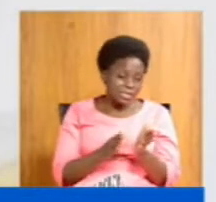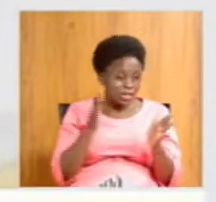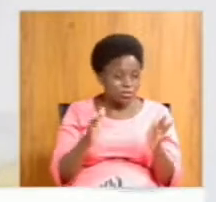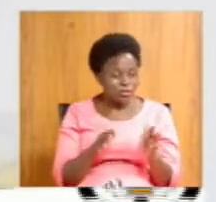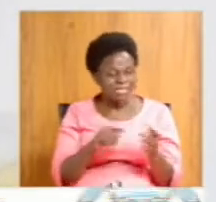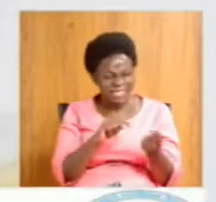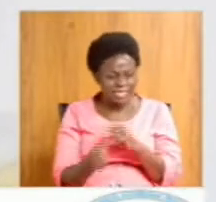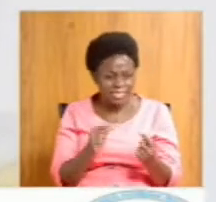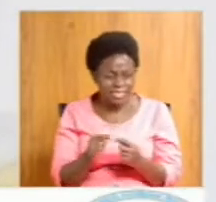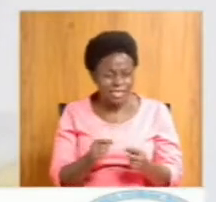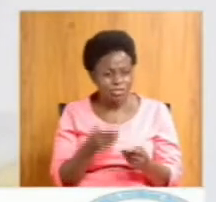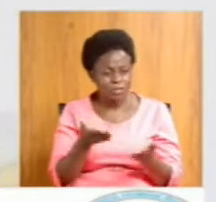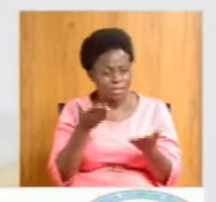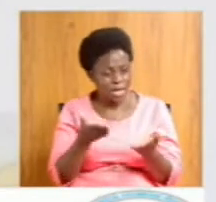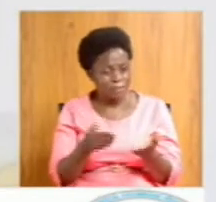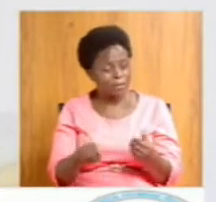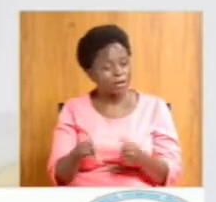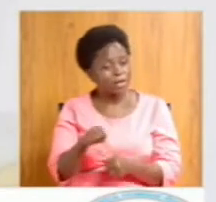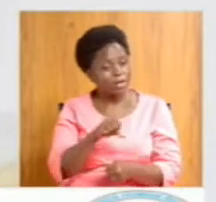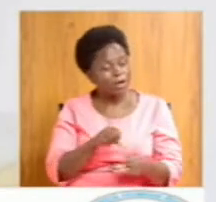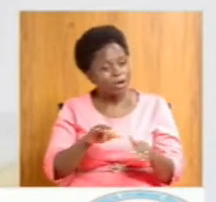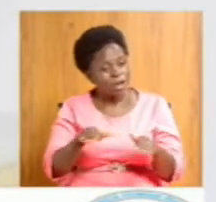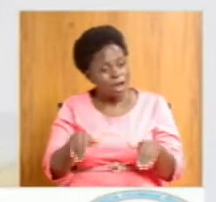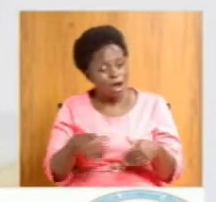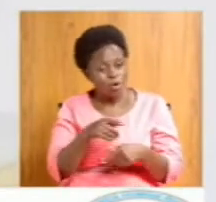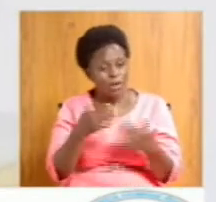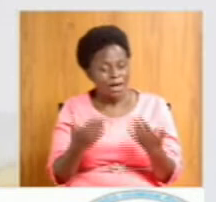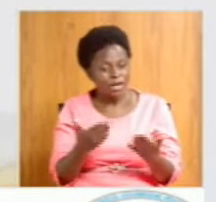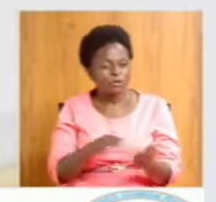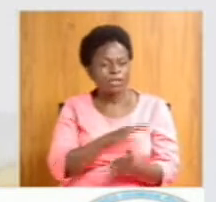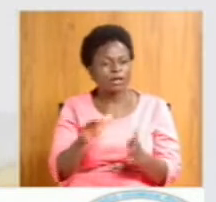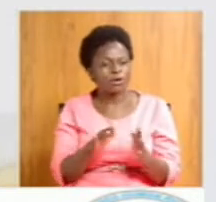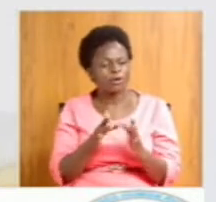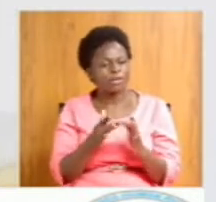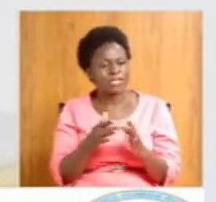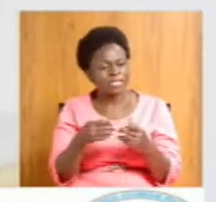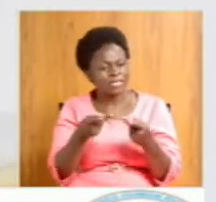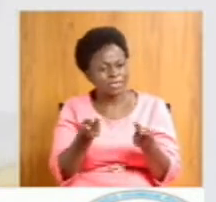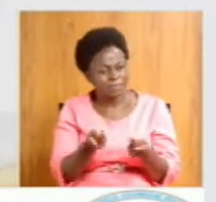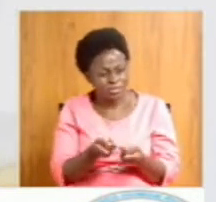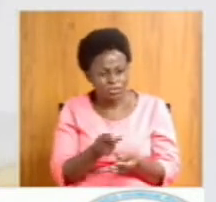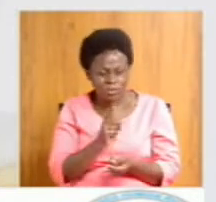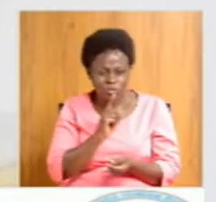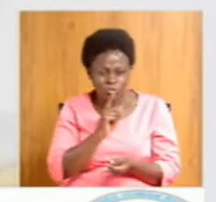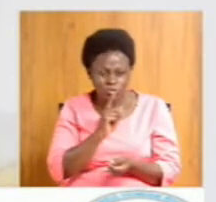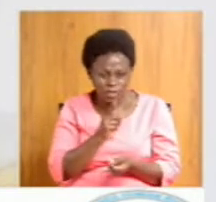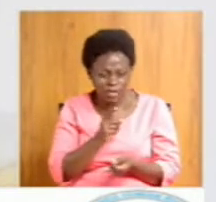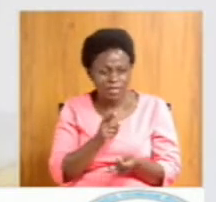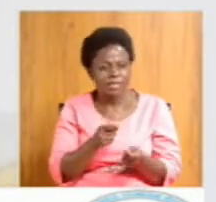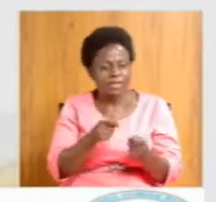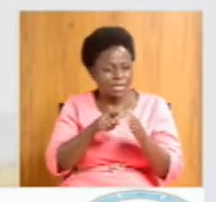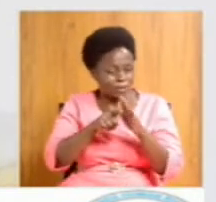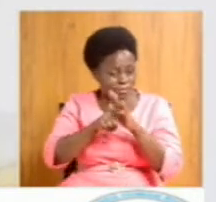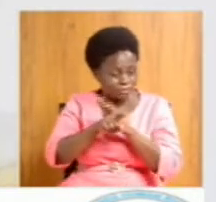has to be held in regard to how we are handling the whole internet space to ensure that our penetration increases.